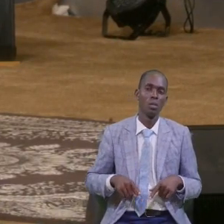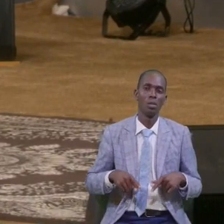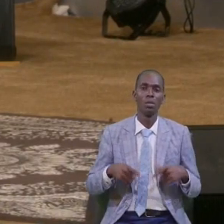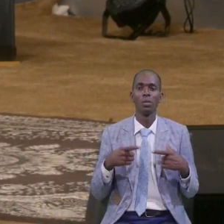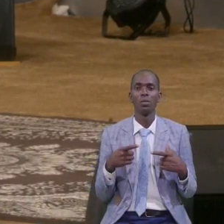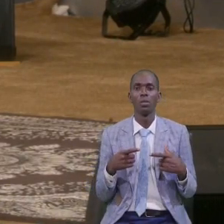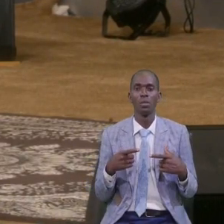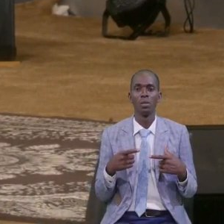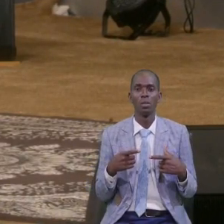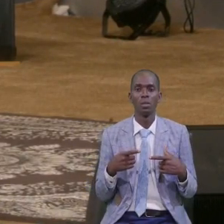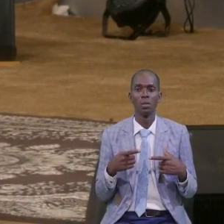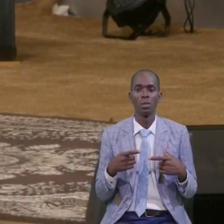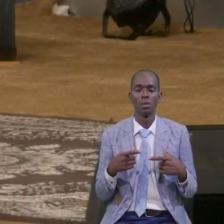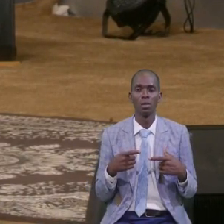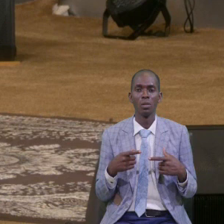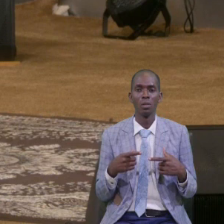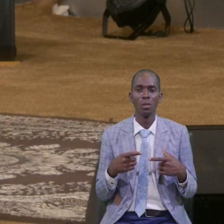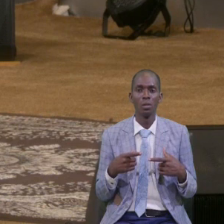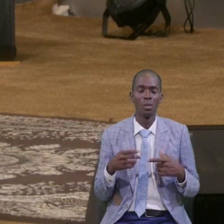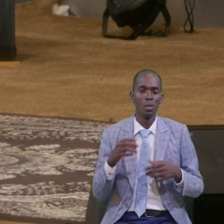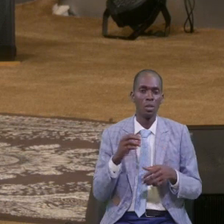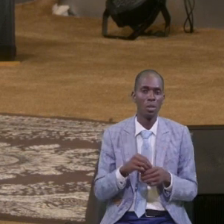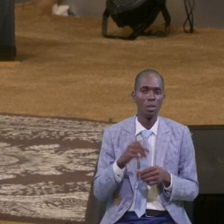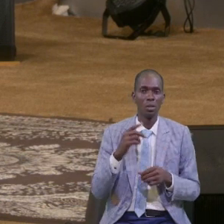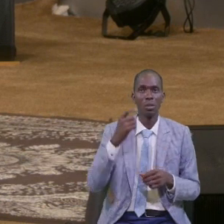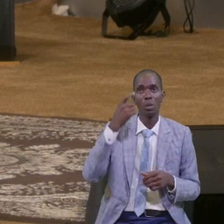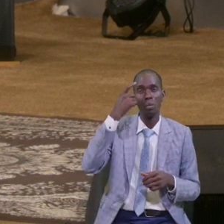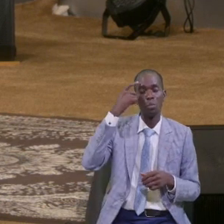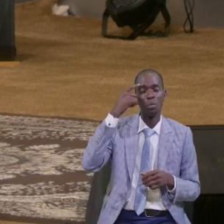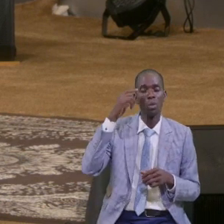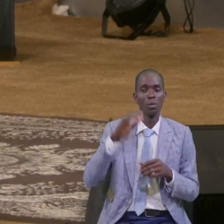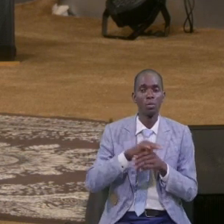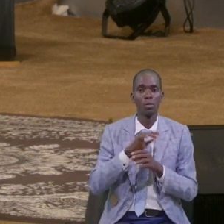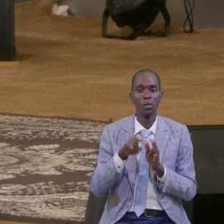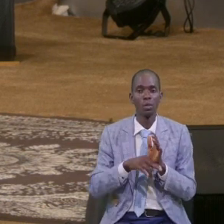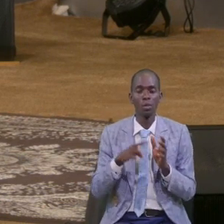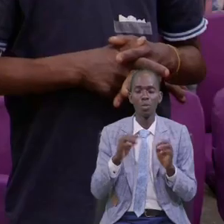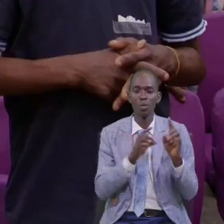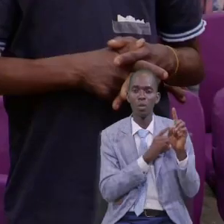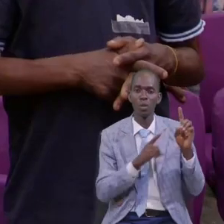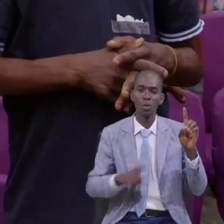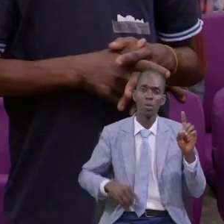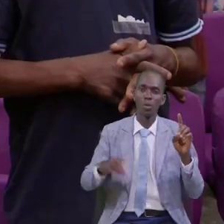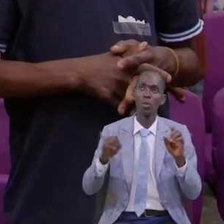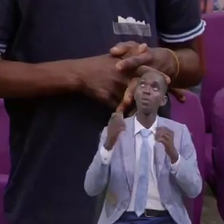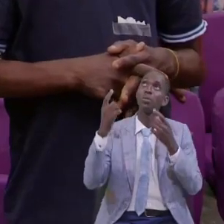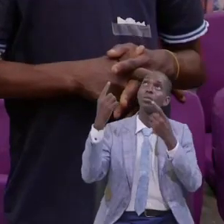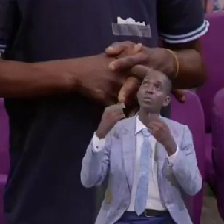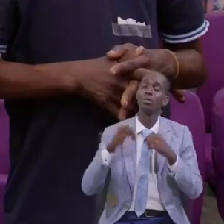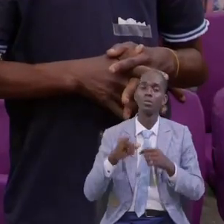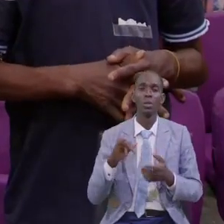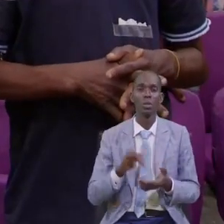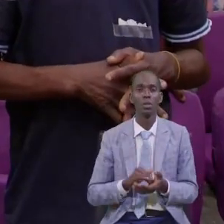in the consciousness of the Lord's return.